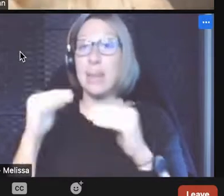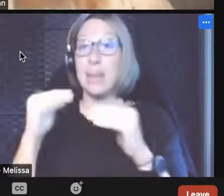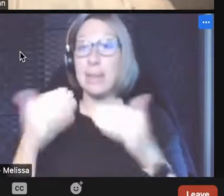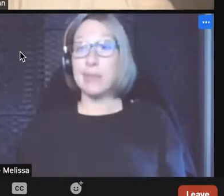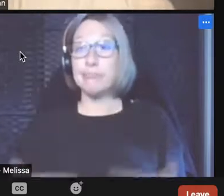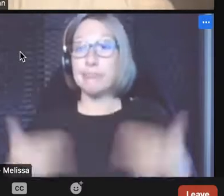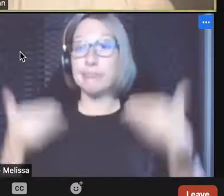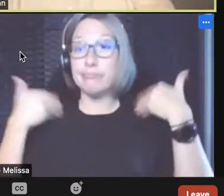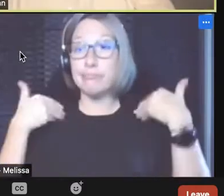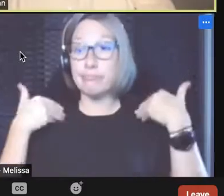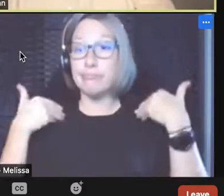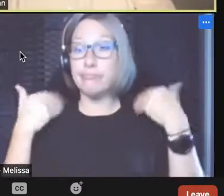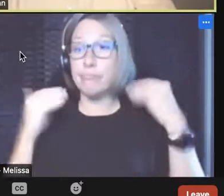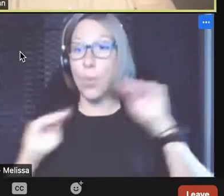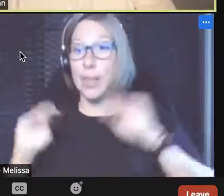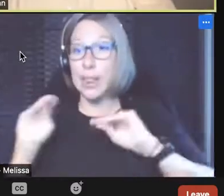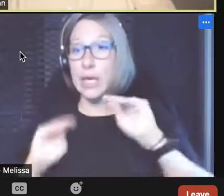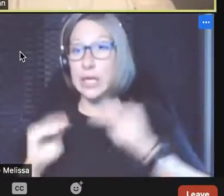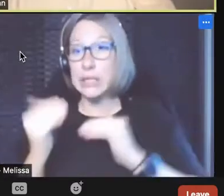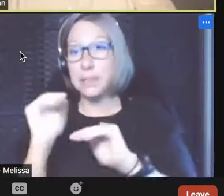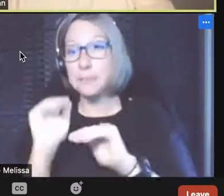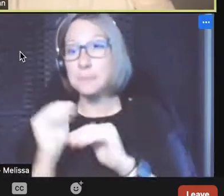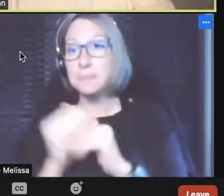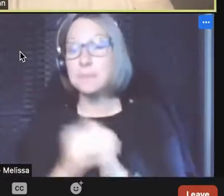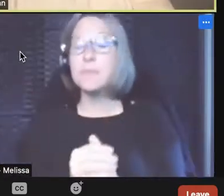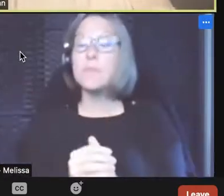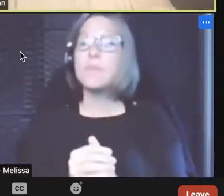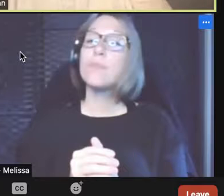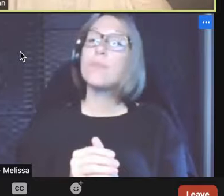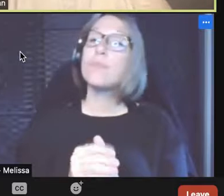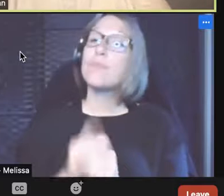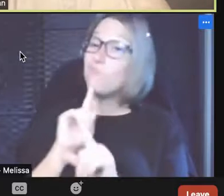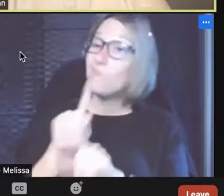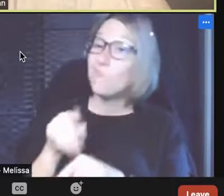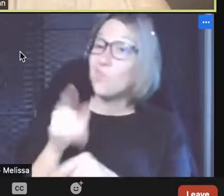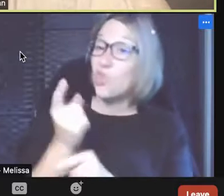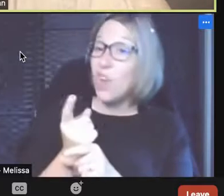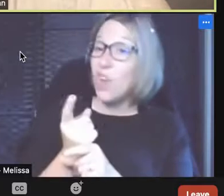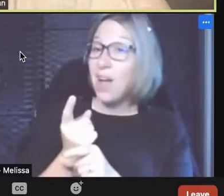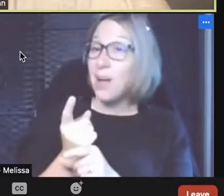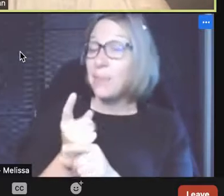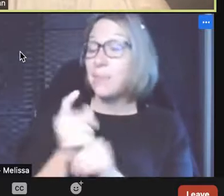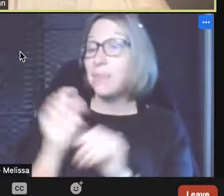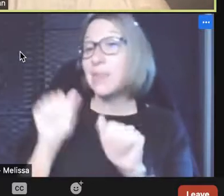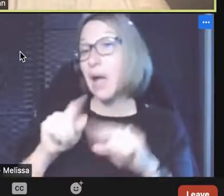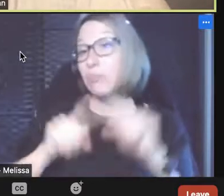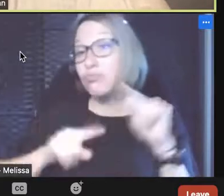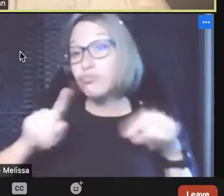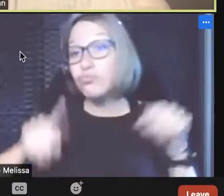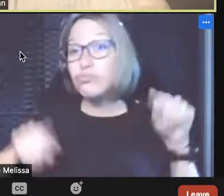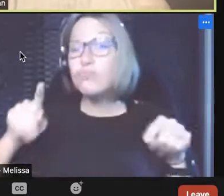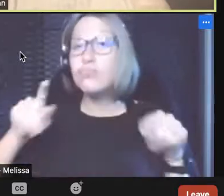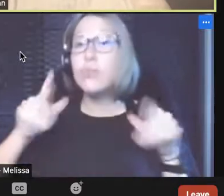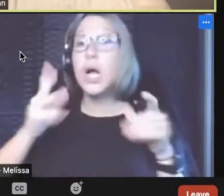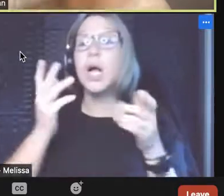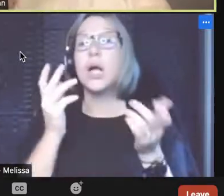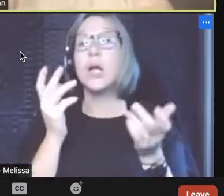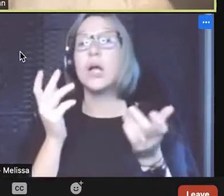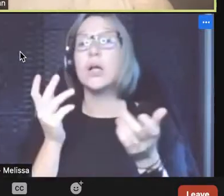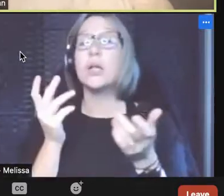mobility as well. Right. And so again, it can be done in lots of ways. The child doesn't have to.